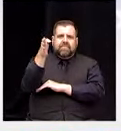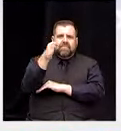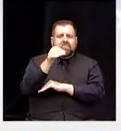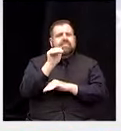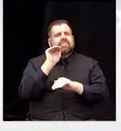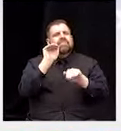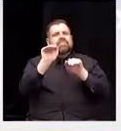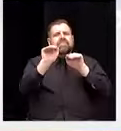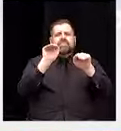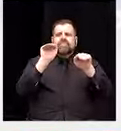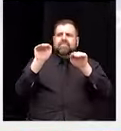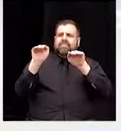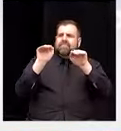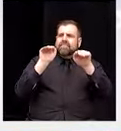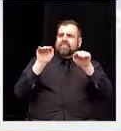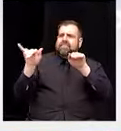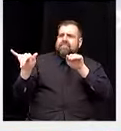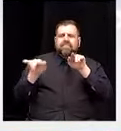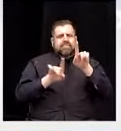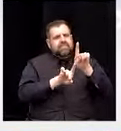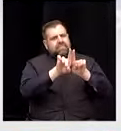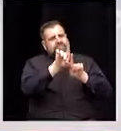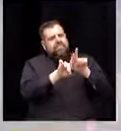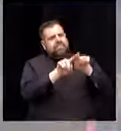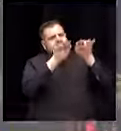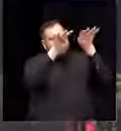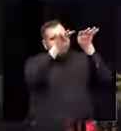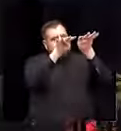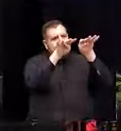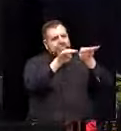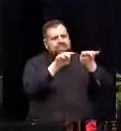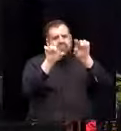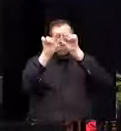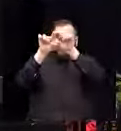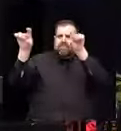Oh, say does that